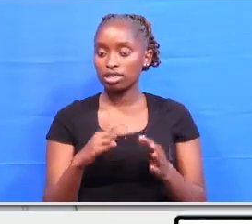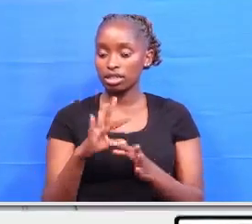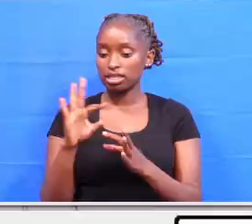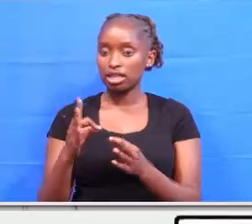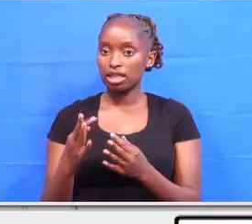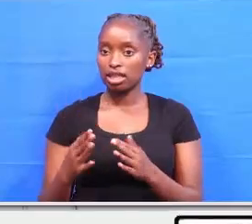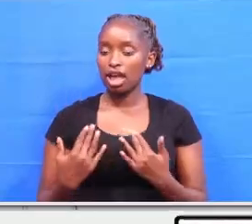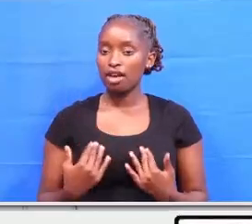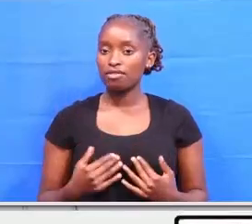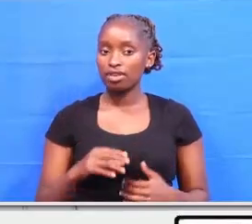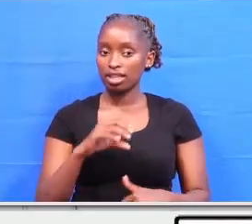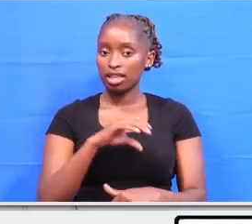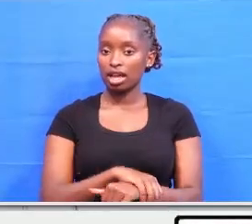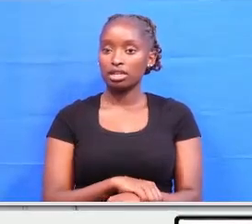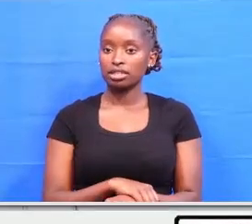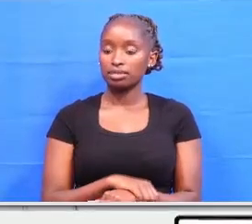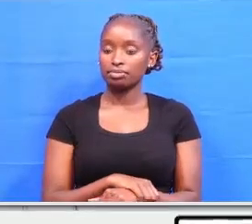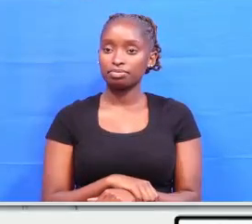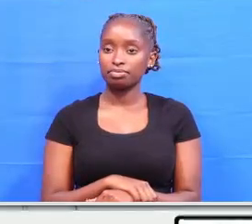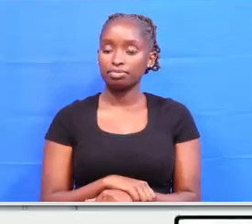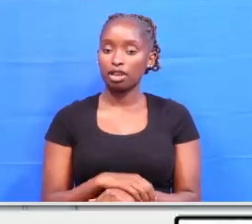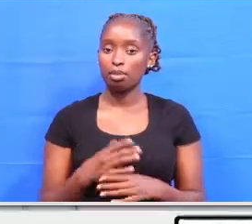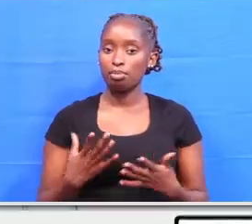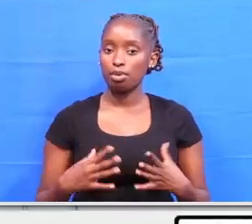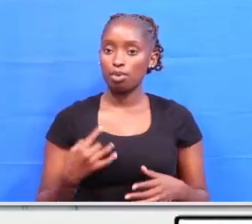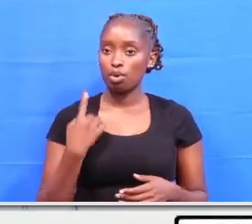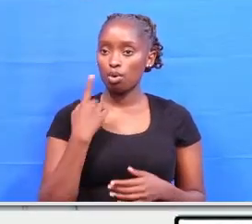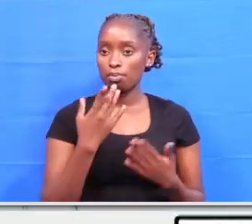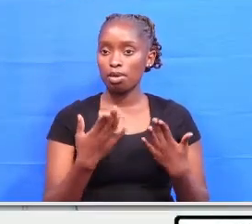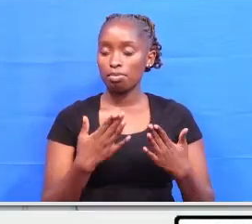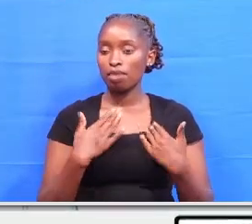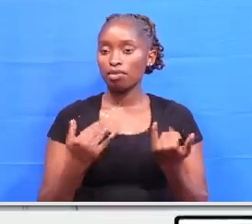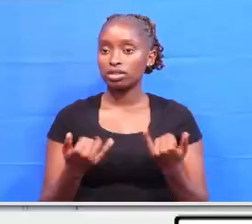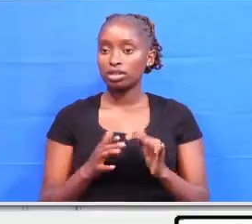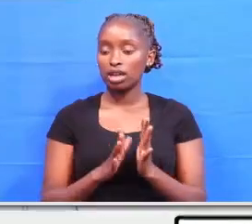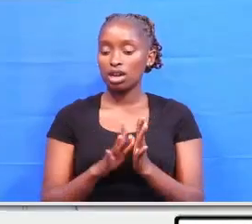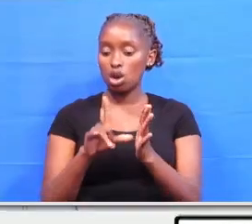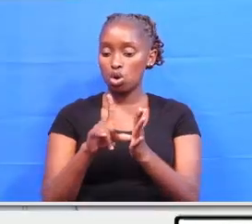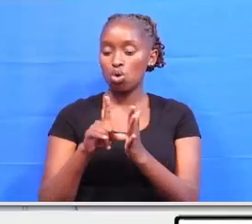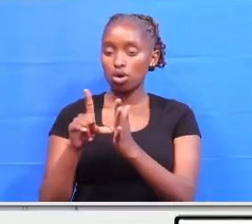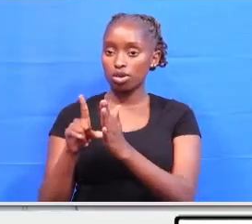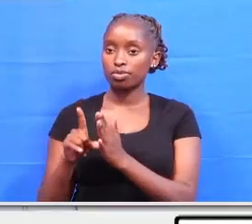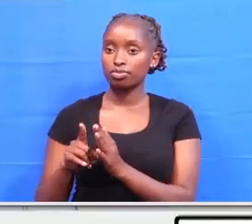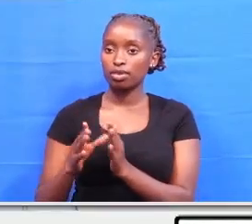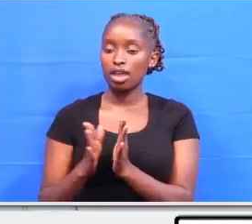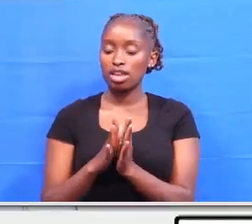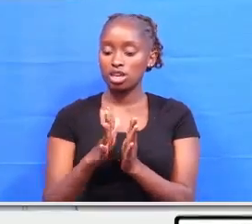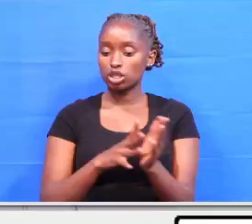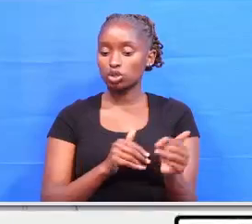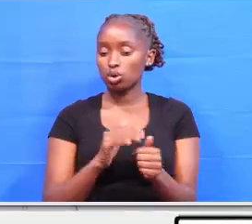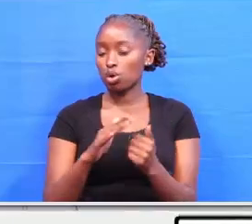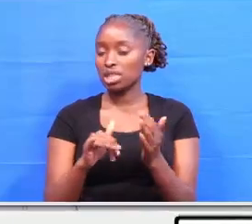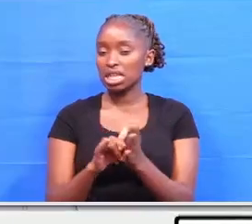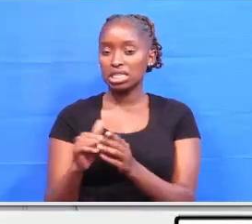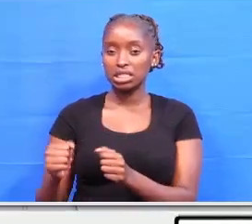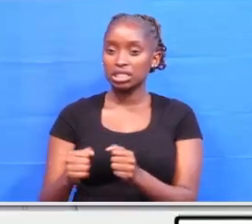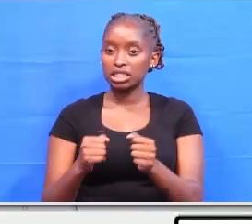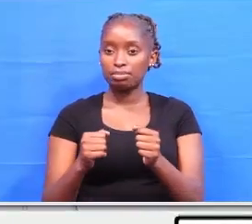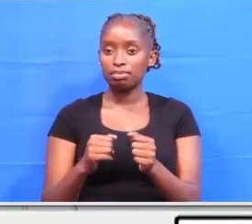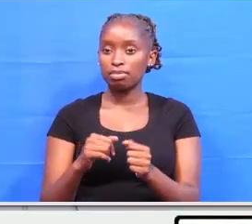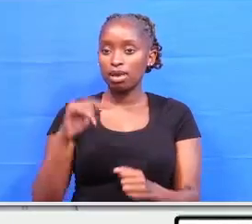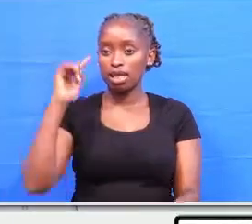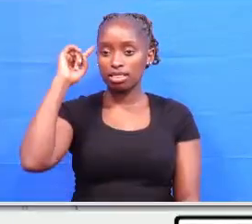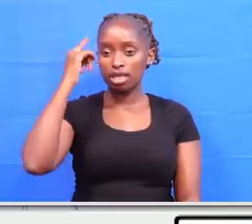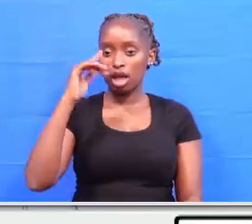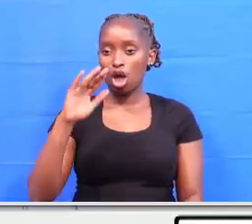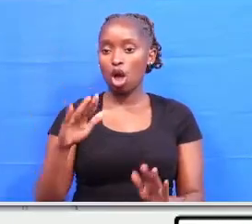up and takes up, you know, the people that you could be lending to, and it would ruin the entire dynamics. How well do you think